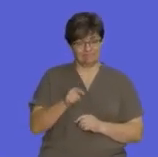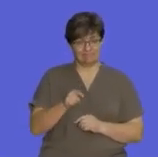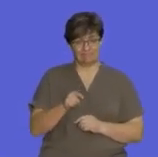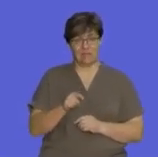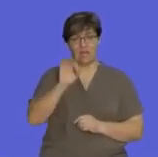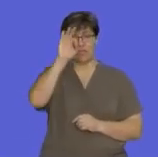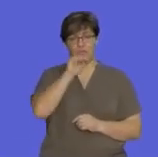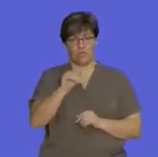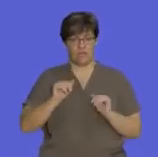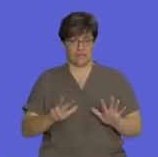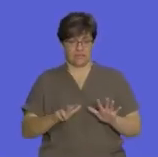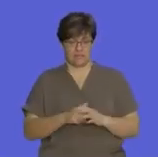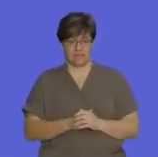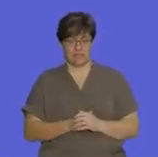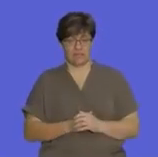over 8